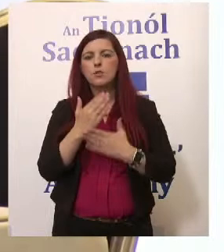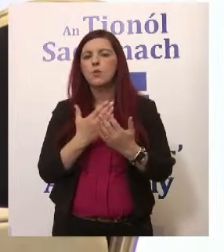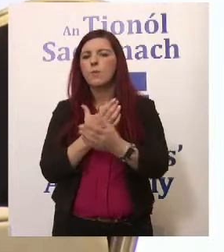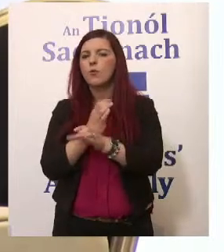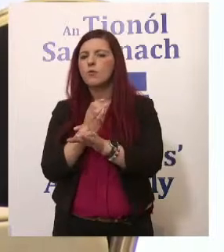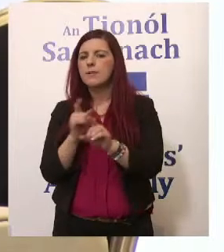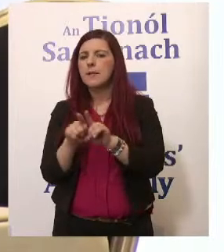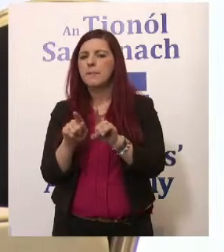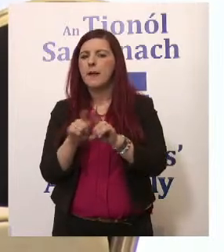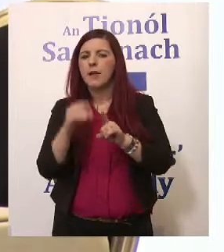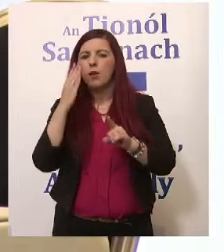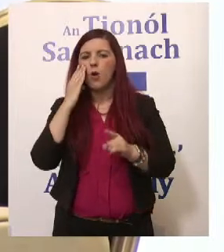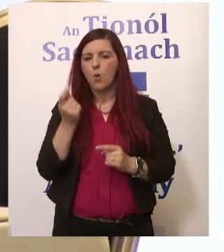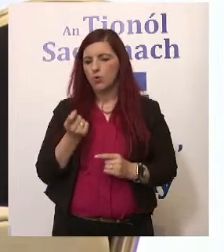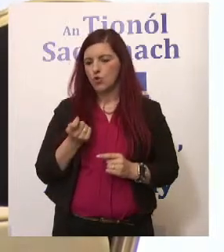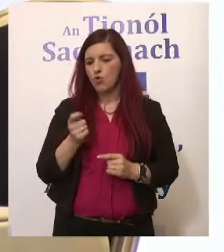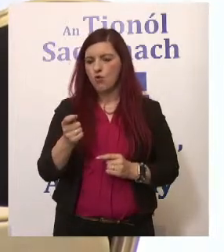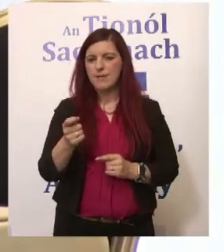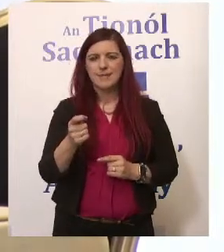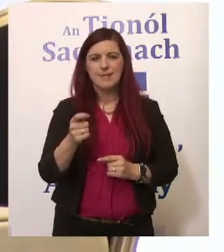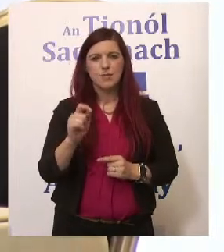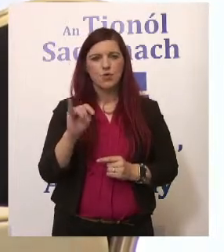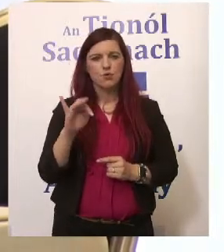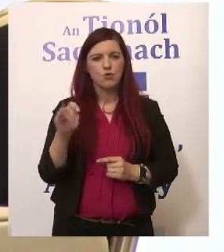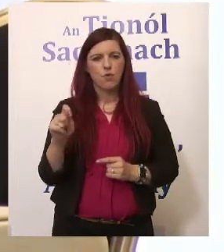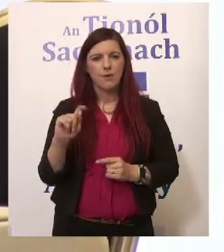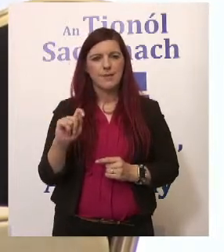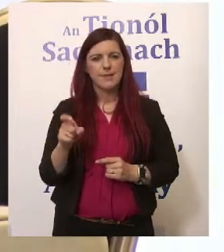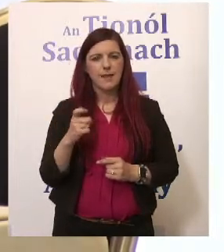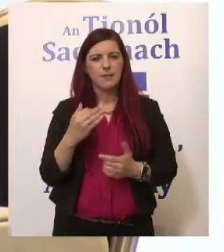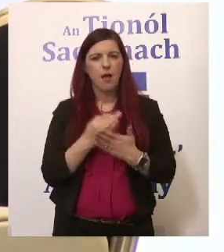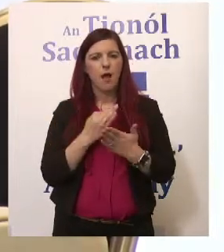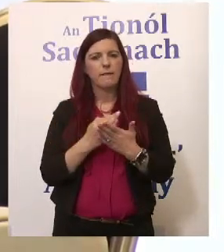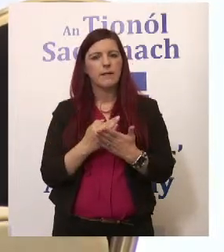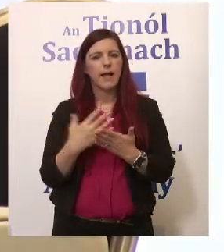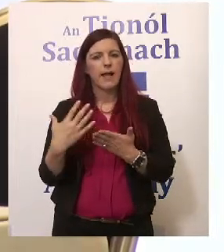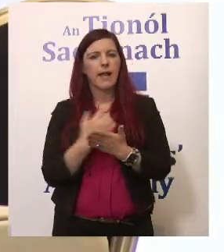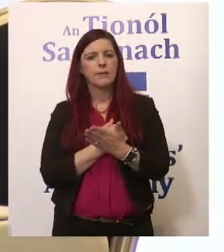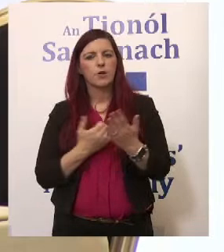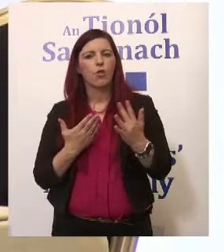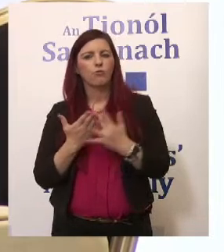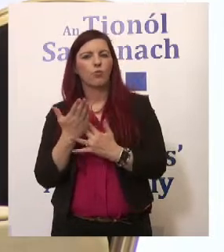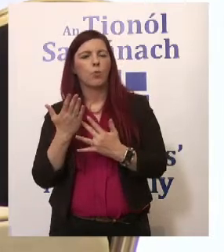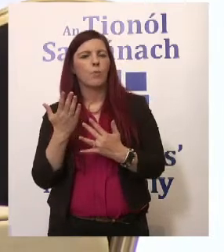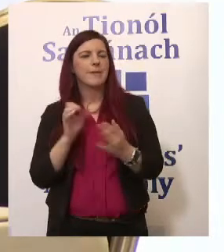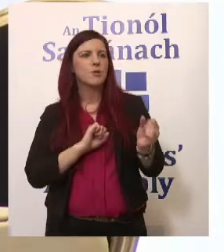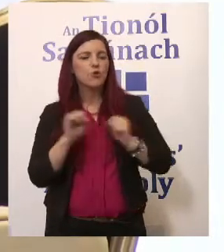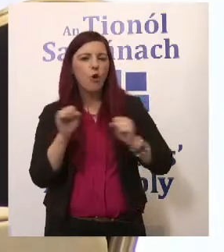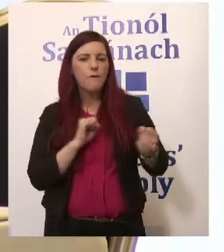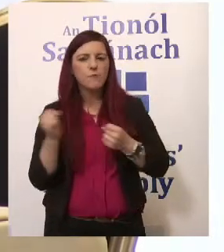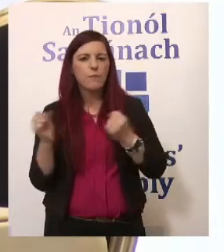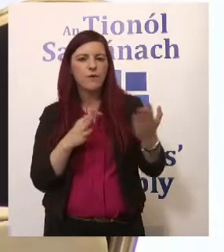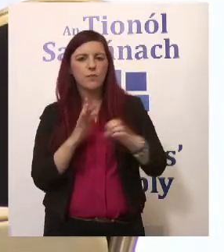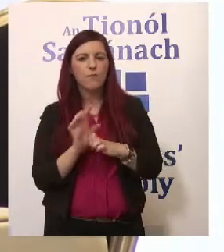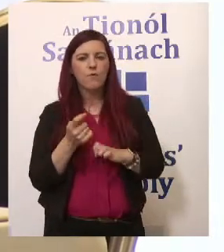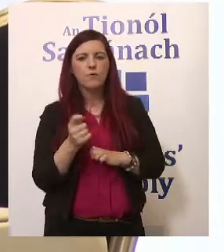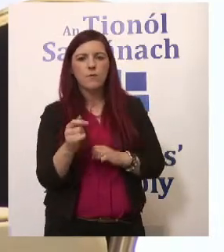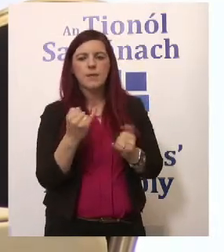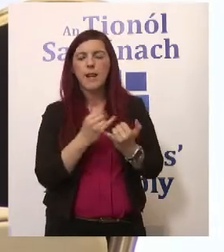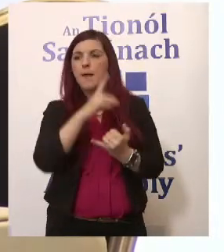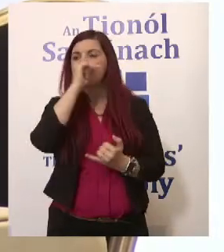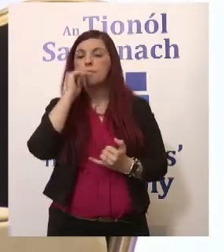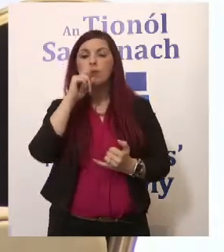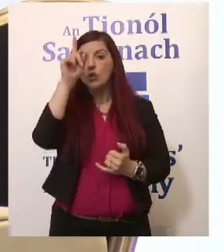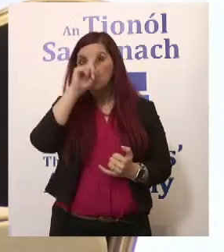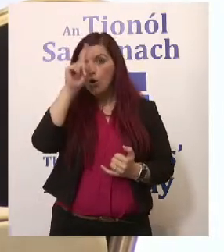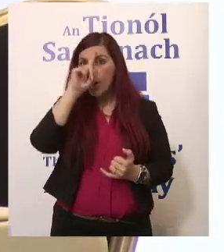that the tourist tax is often connected to service benefits for tourists. So for example, in some of the German